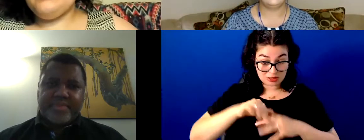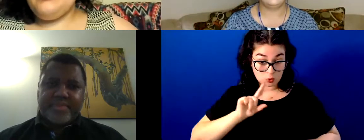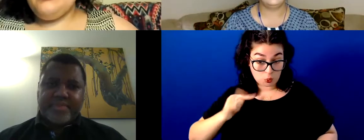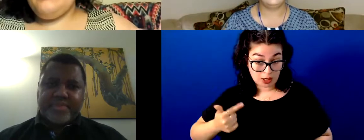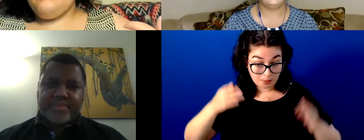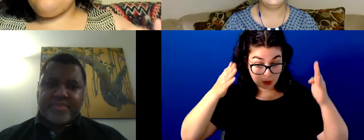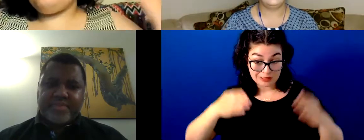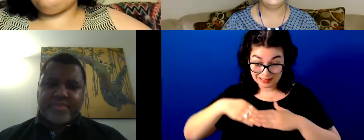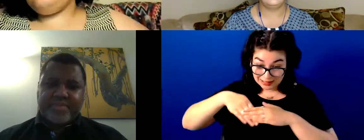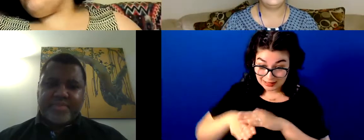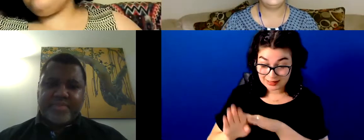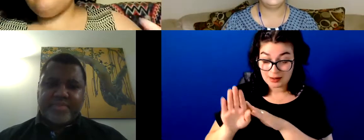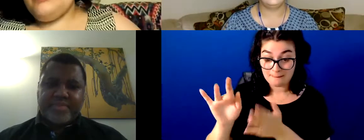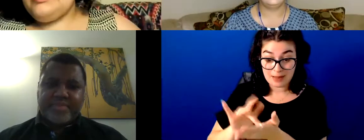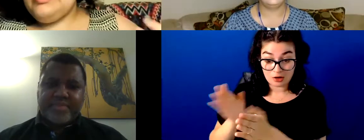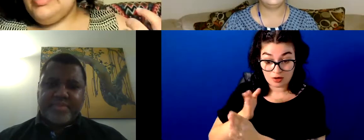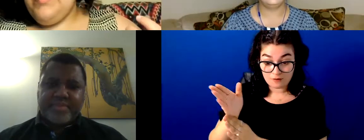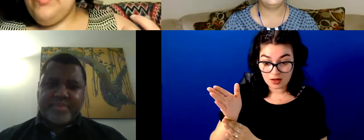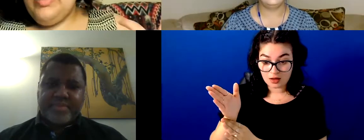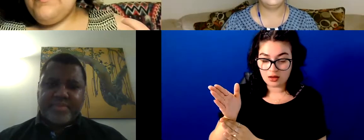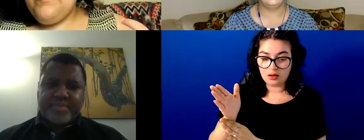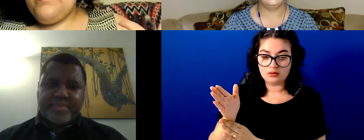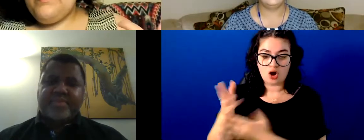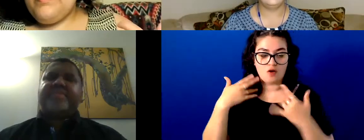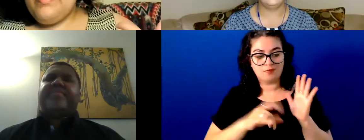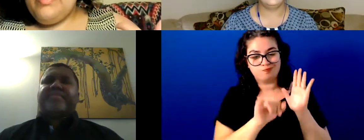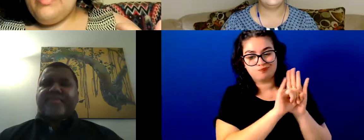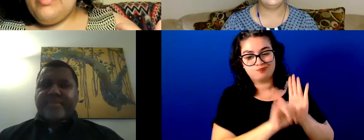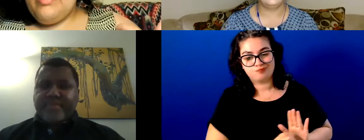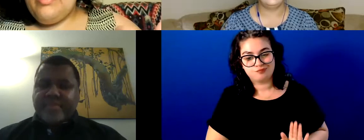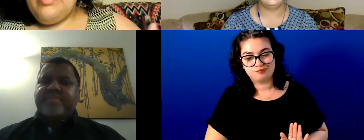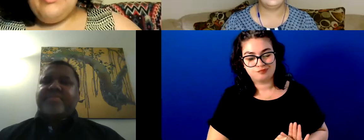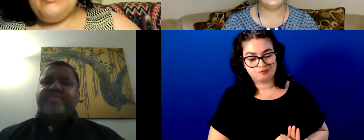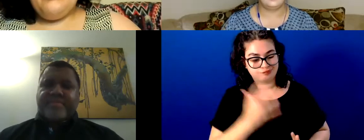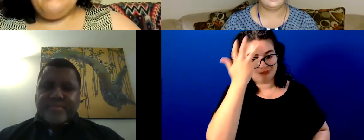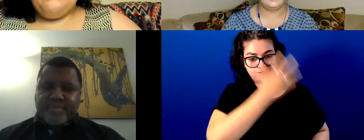field, there is a series of things they see about me.